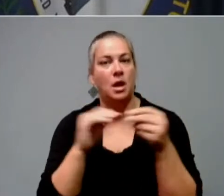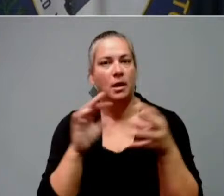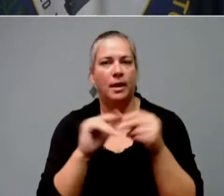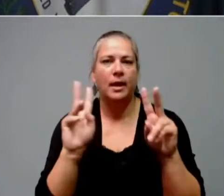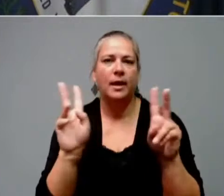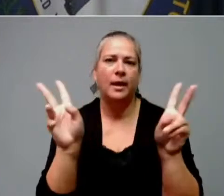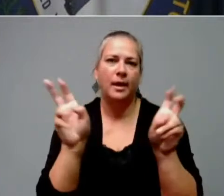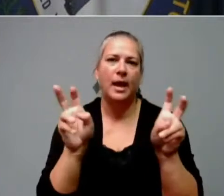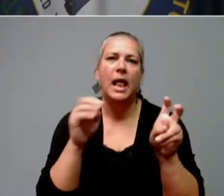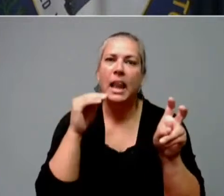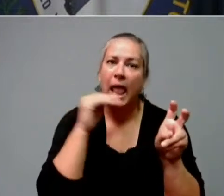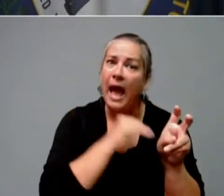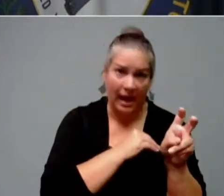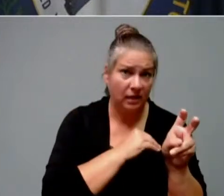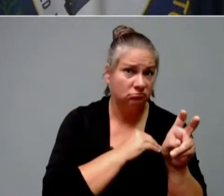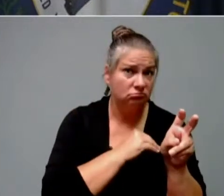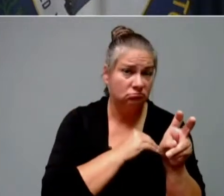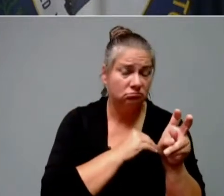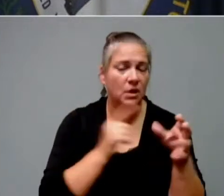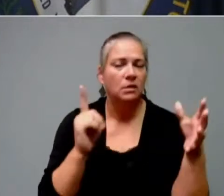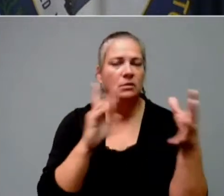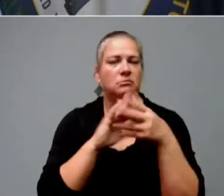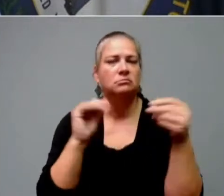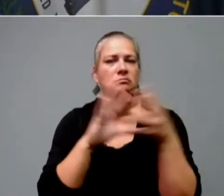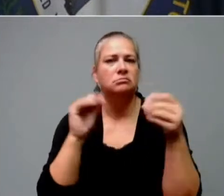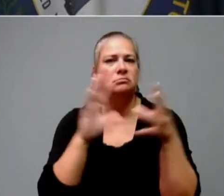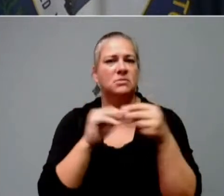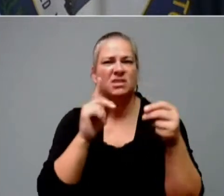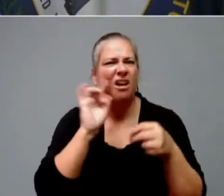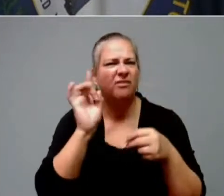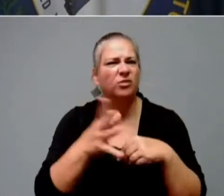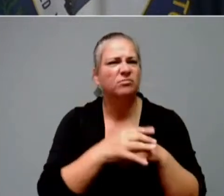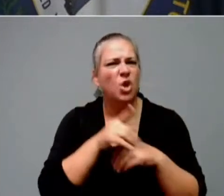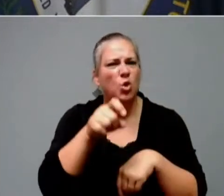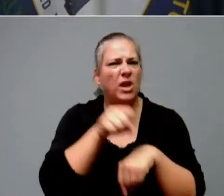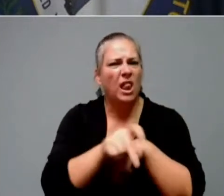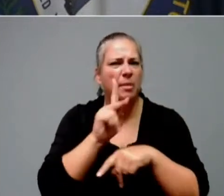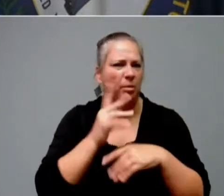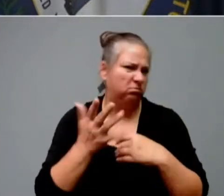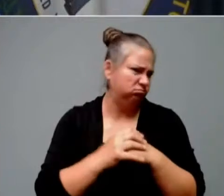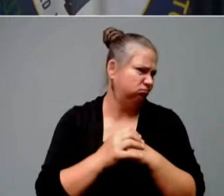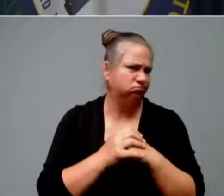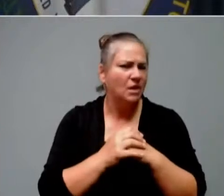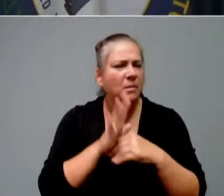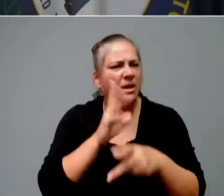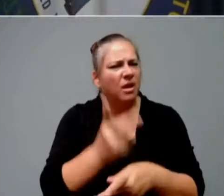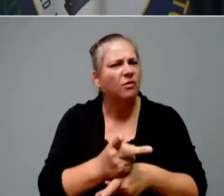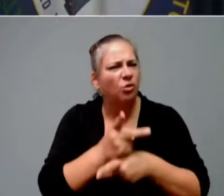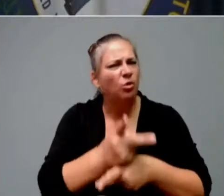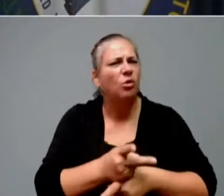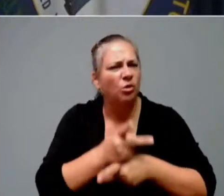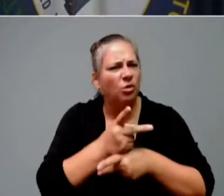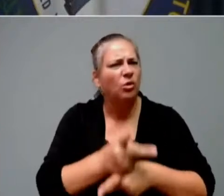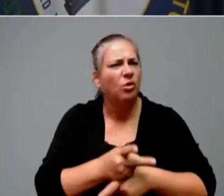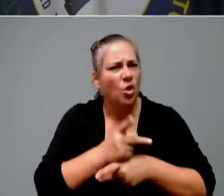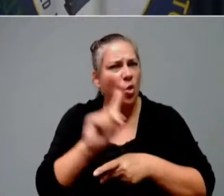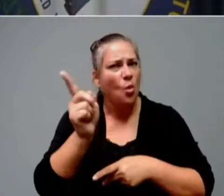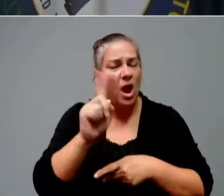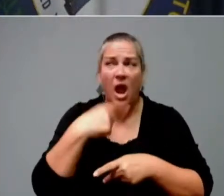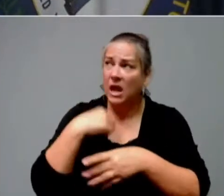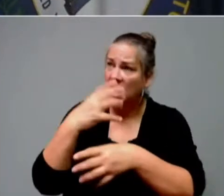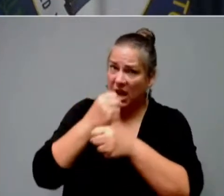are killing people. It is horrible. It is tragic. And I urge you all to be very careful about where you get your guidance on